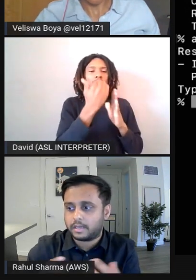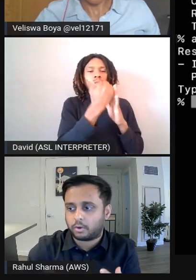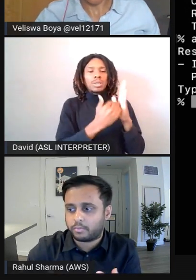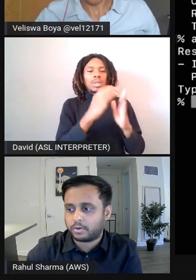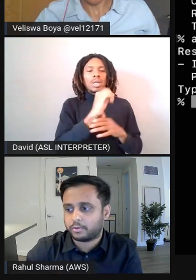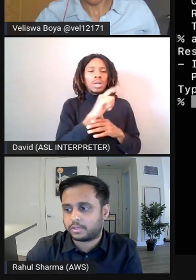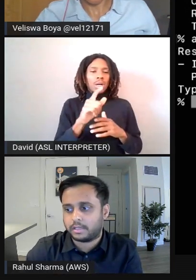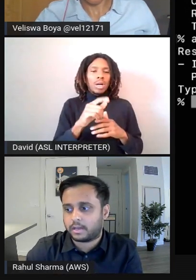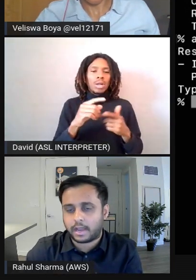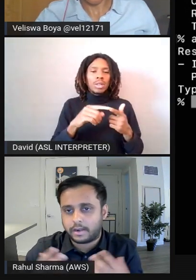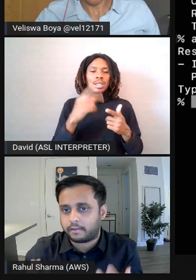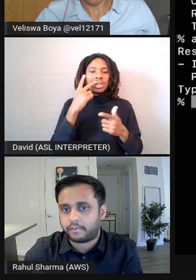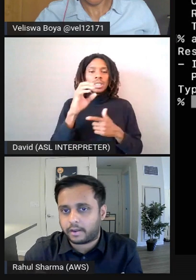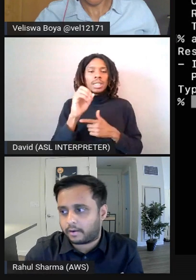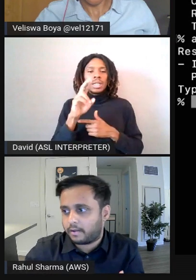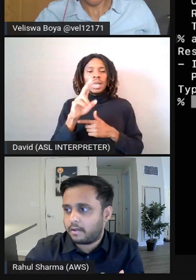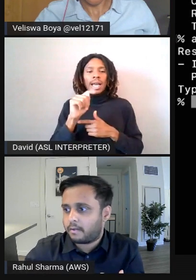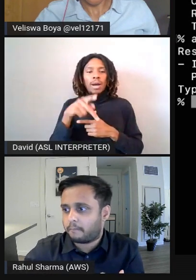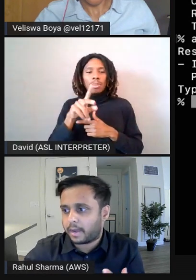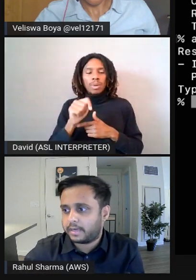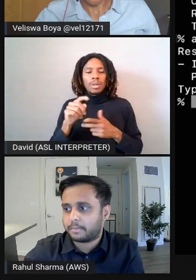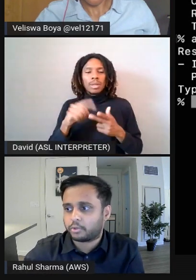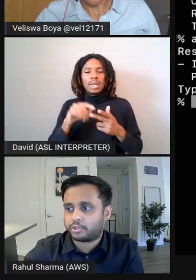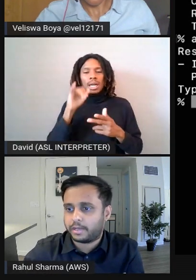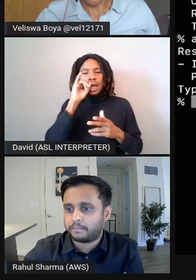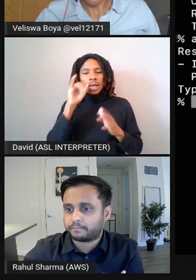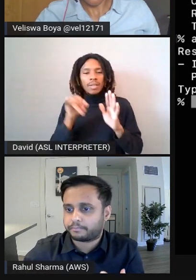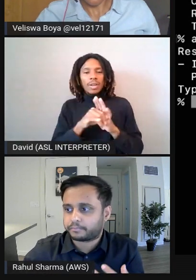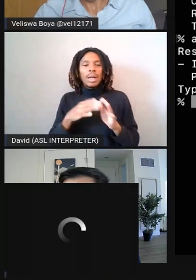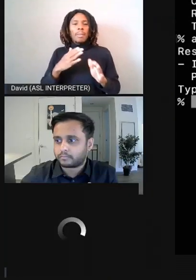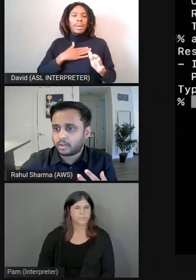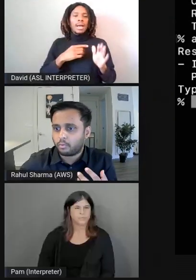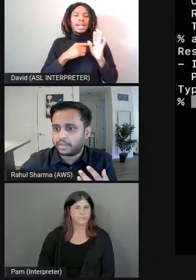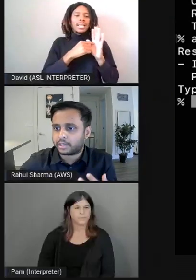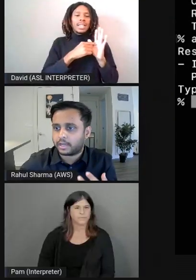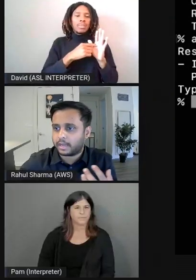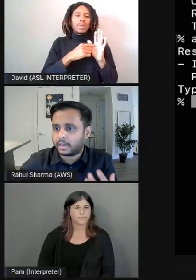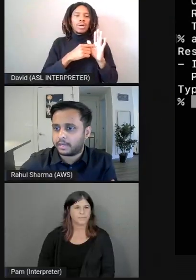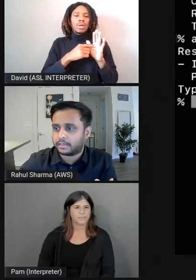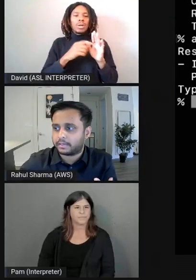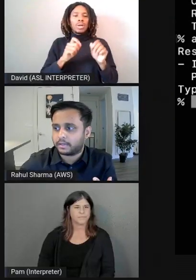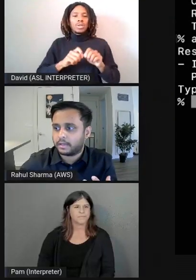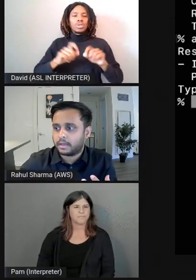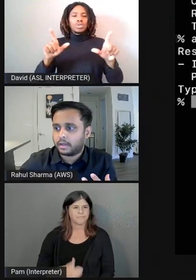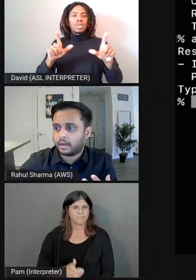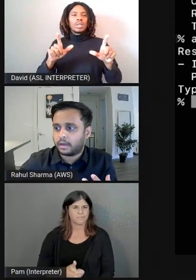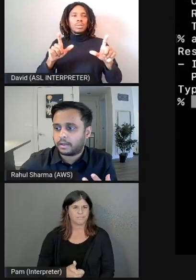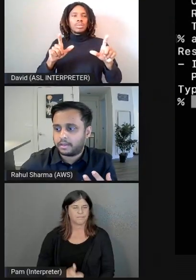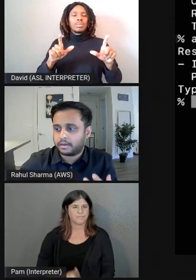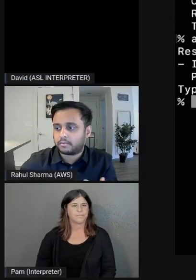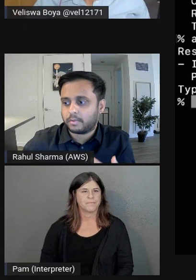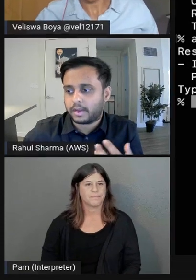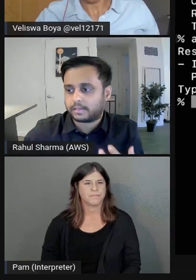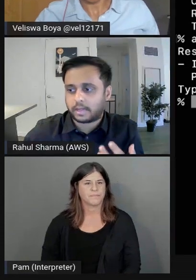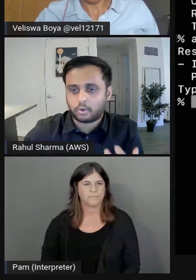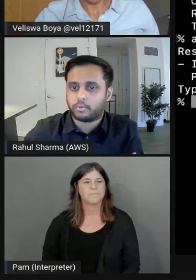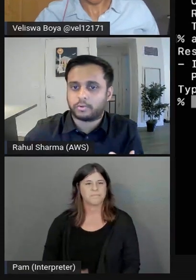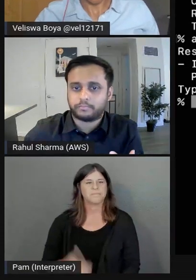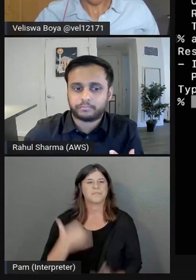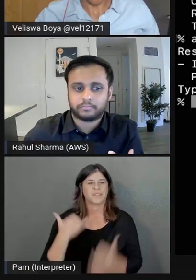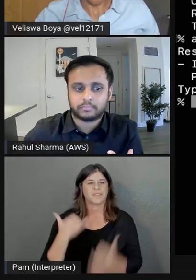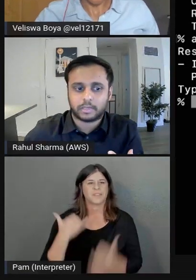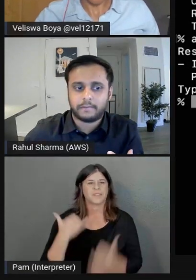see the output. You see the identifier, my demo stream, which I highlighted here, gets